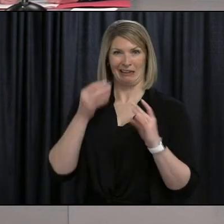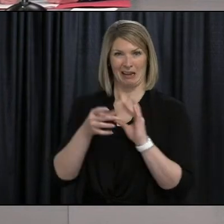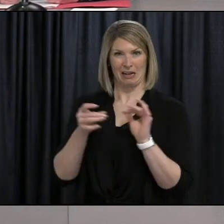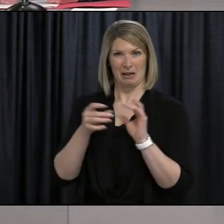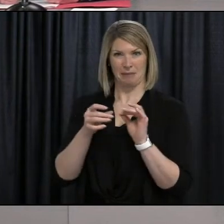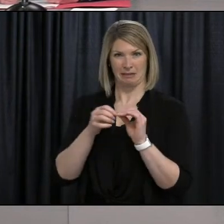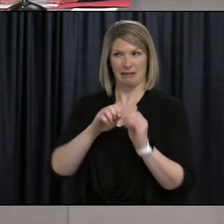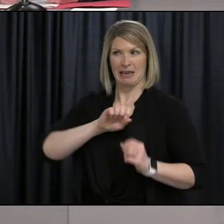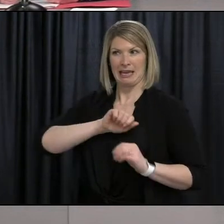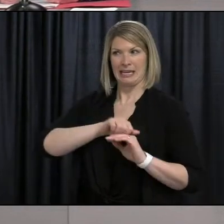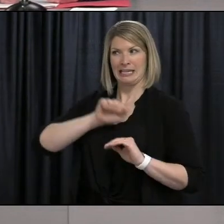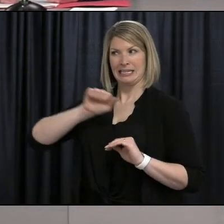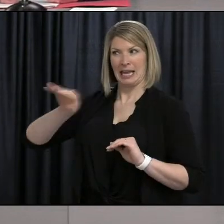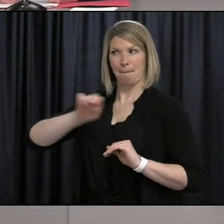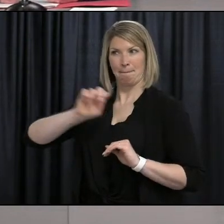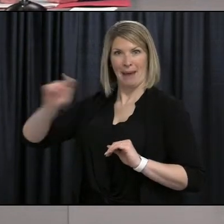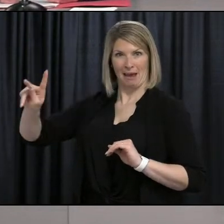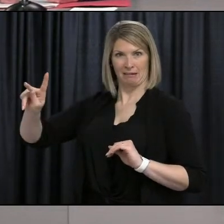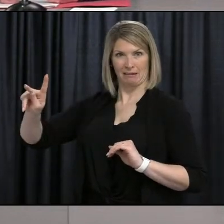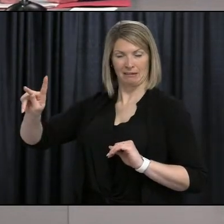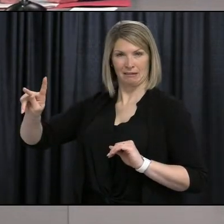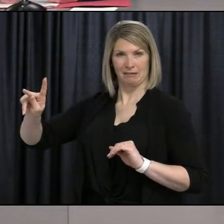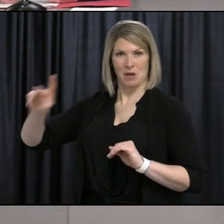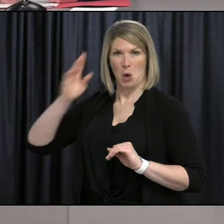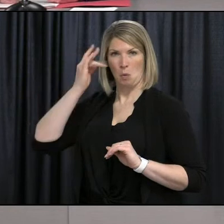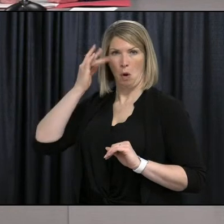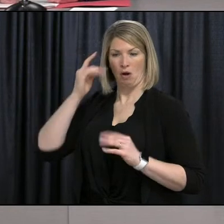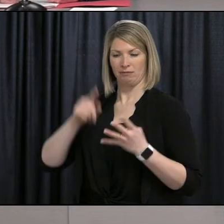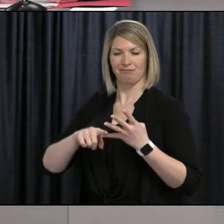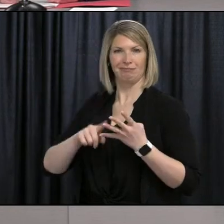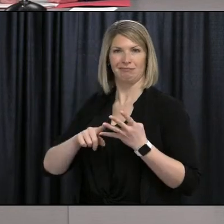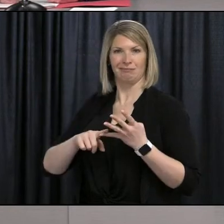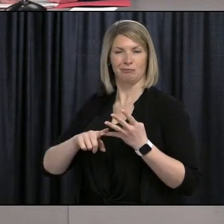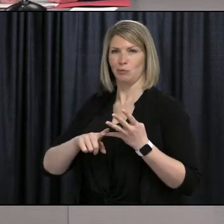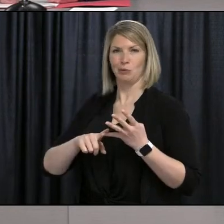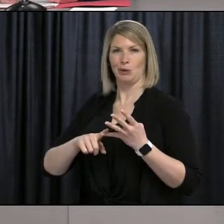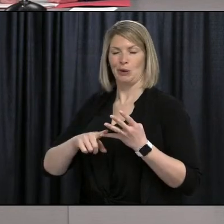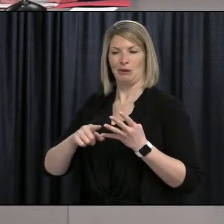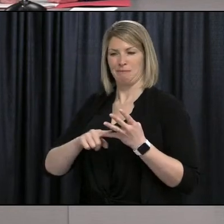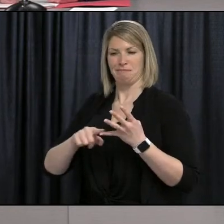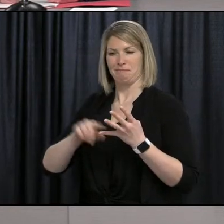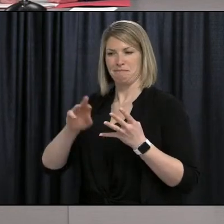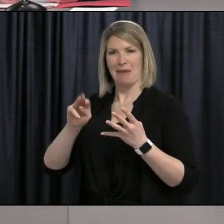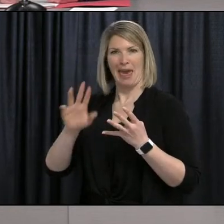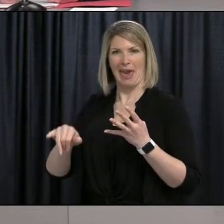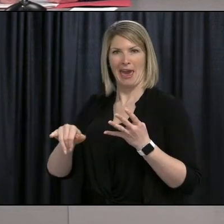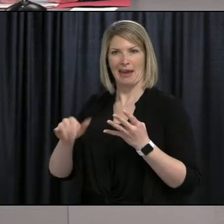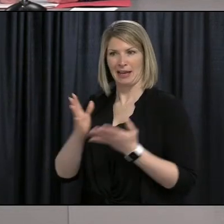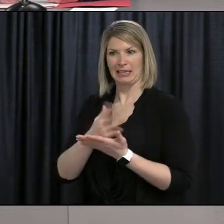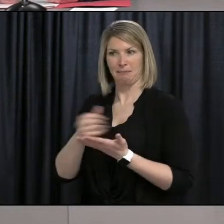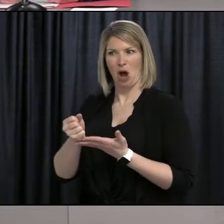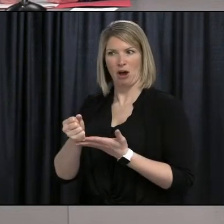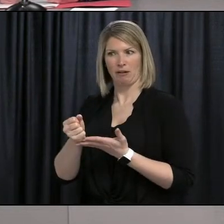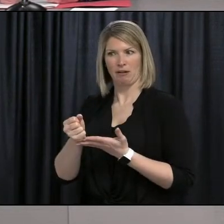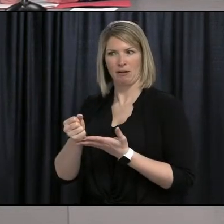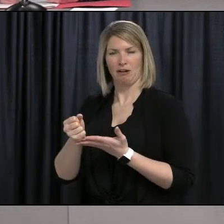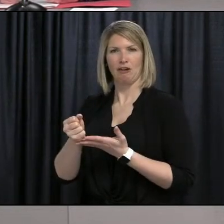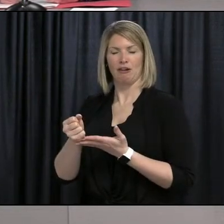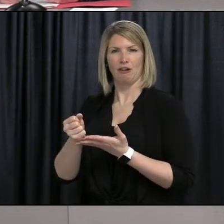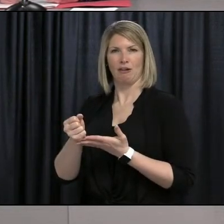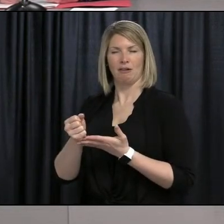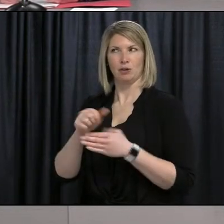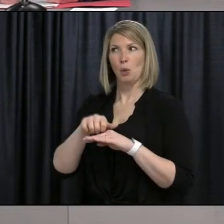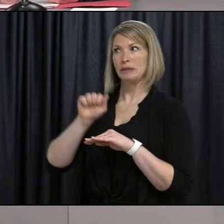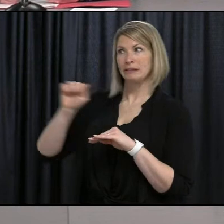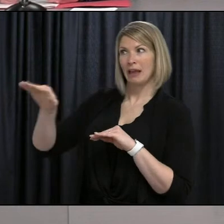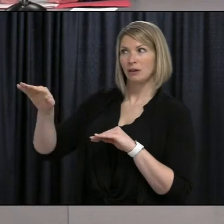generally giving first AstraZeneca doses either, do you have any idea where those would go, and will you provide